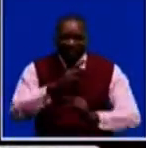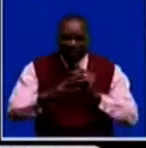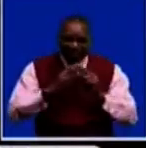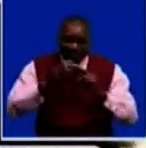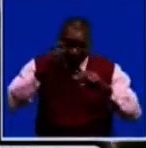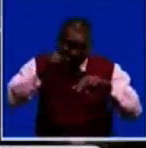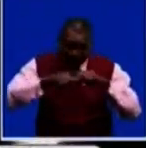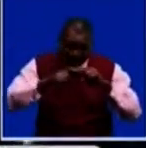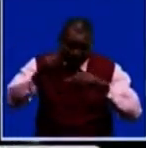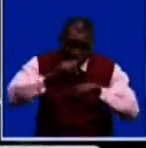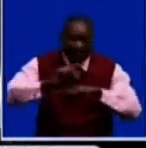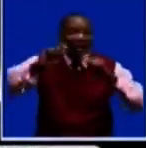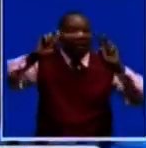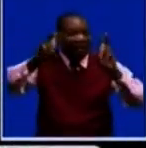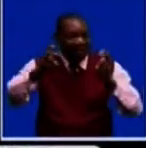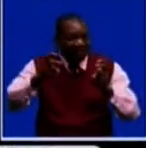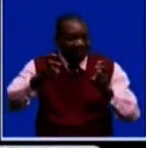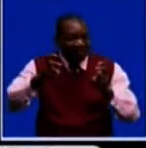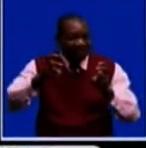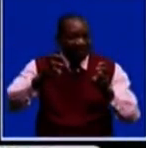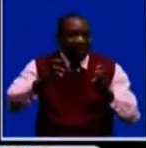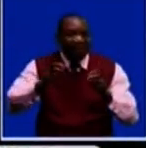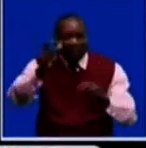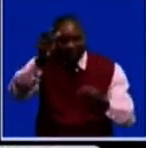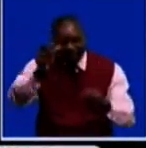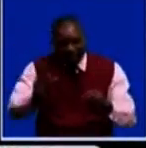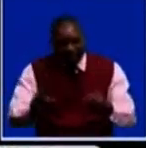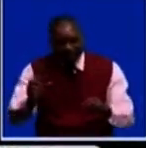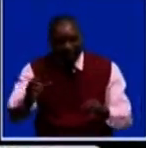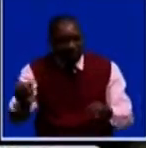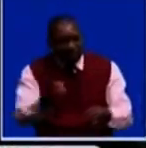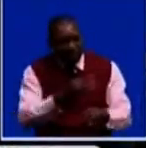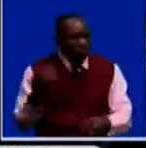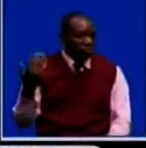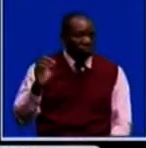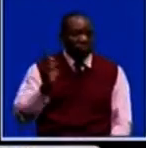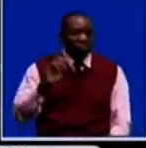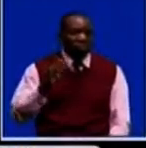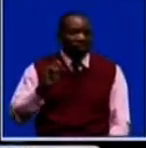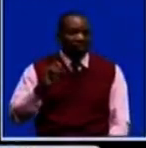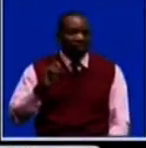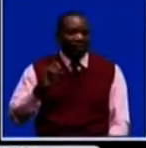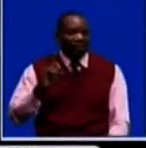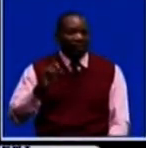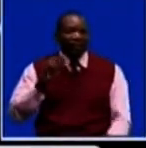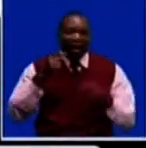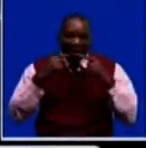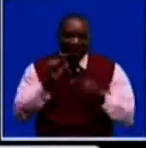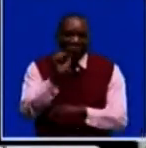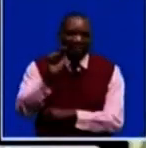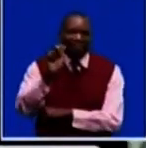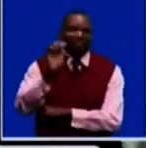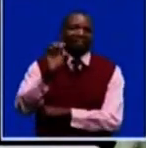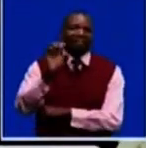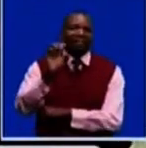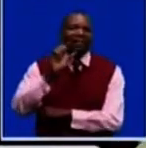the theme, Run the Last Mile, Leaving No One Behind. Mombeha Mobola, ZNBC News